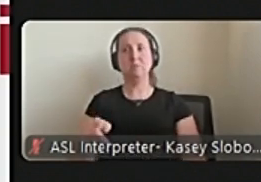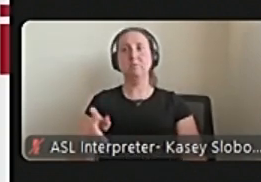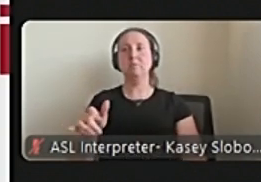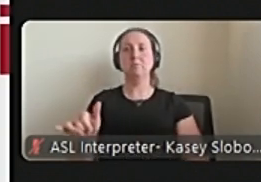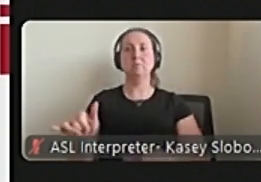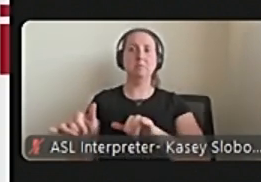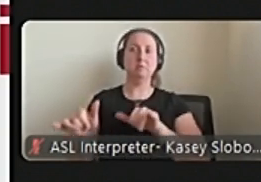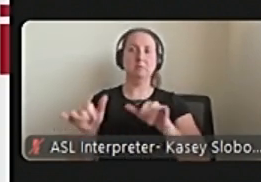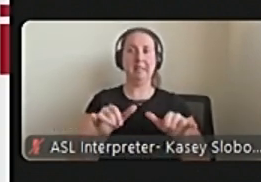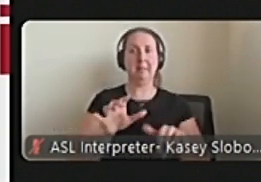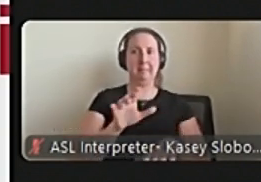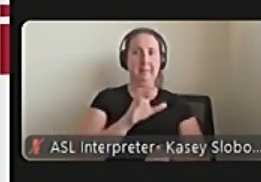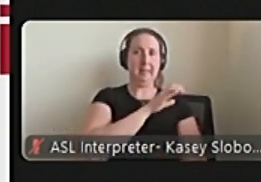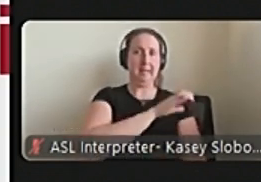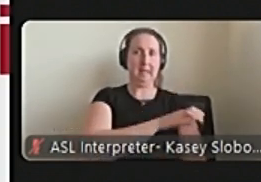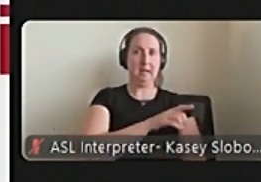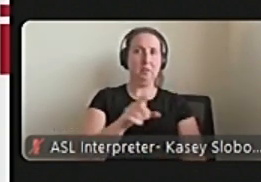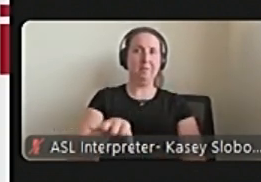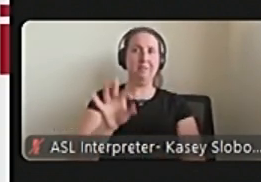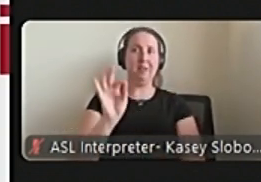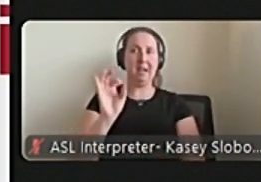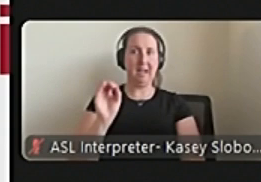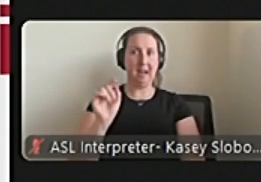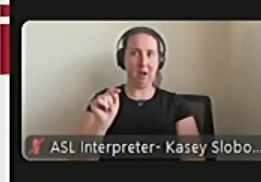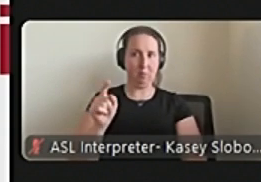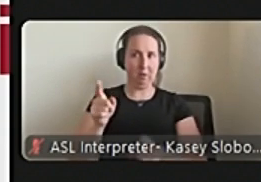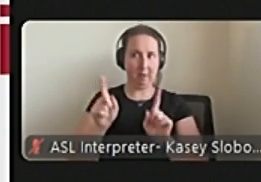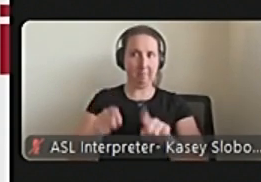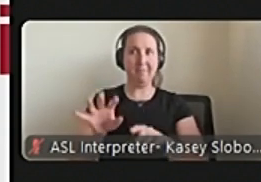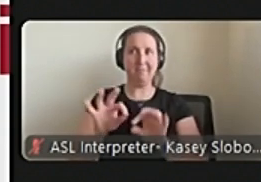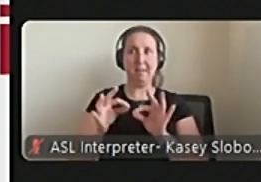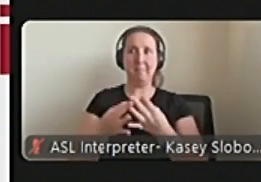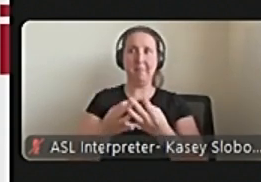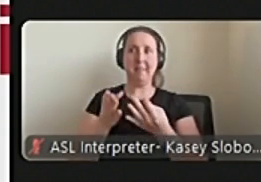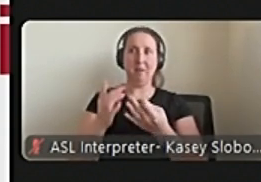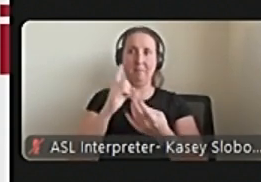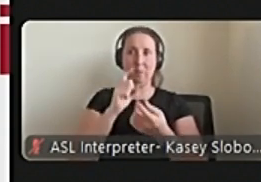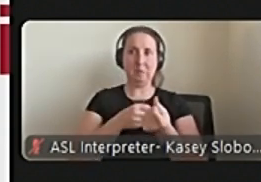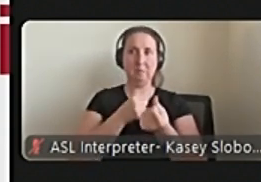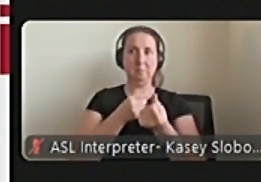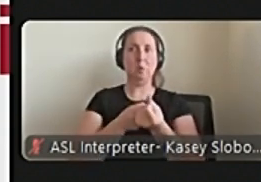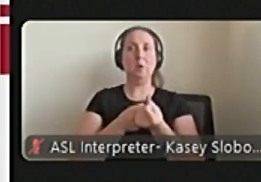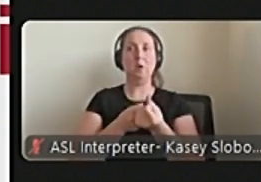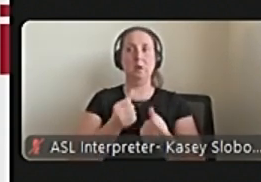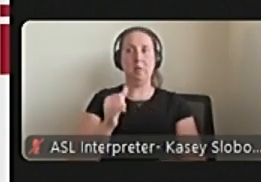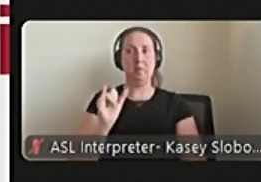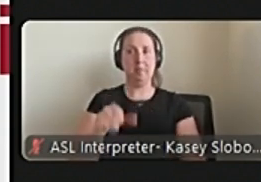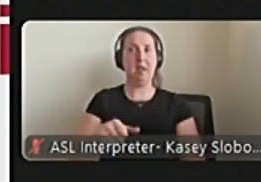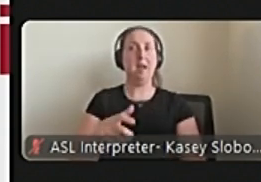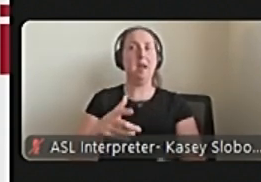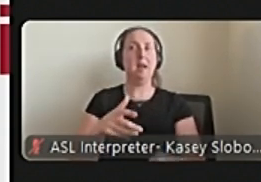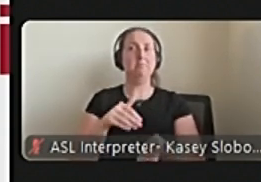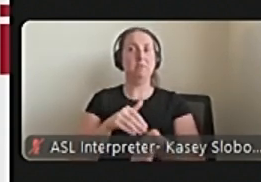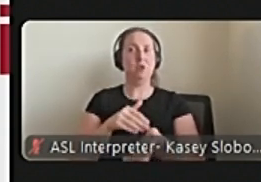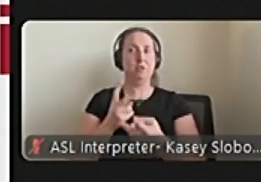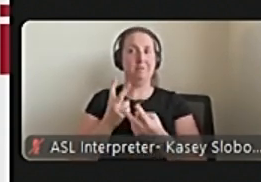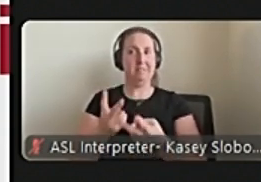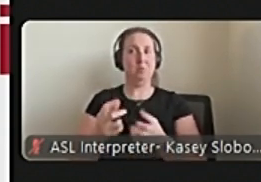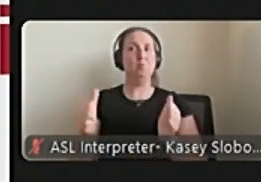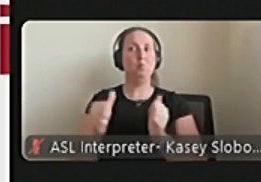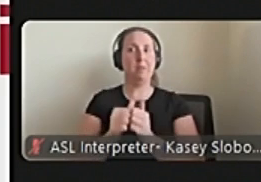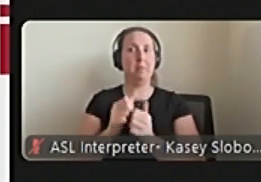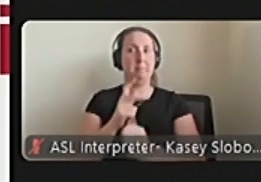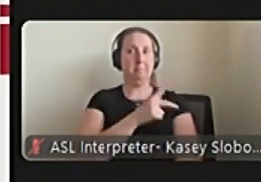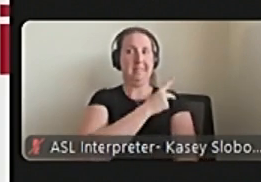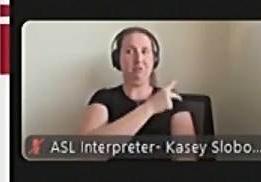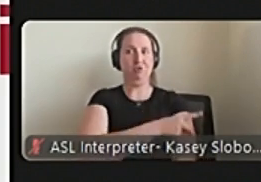find out what's going on. Family is there to support, but that is still a physician visit with that patient. So